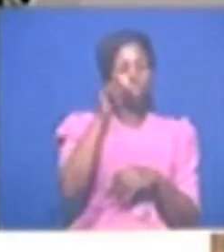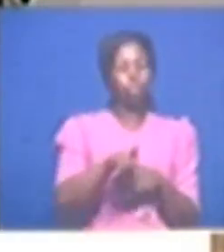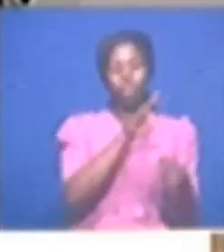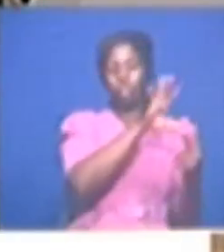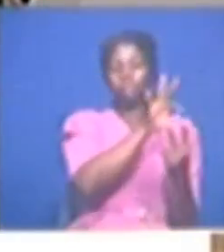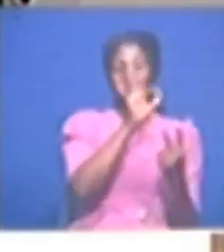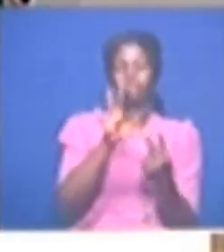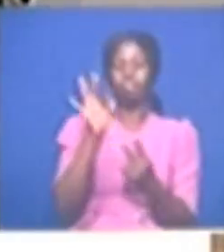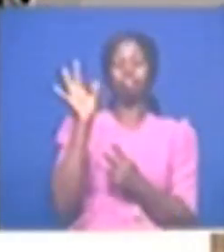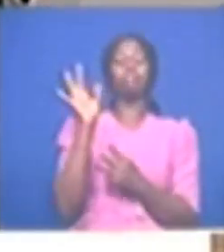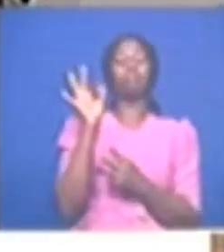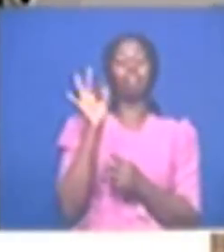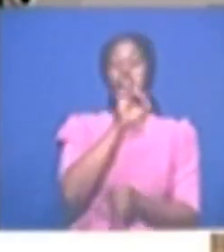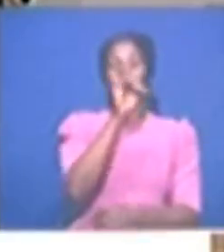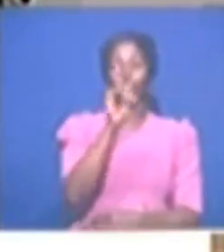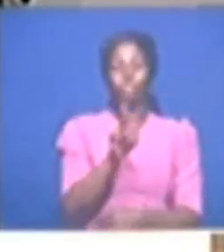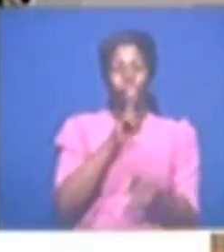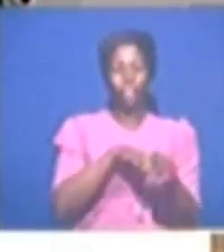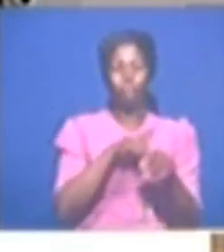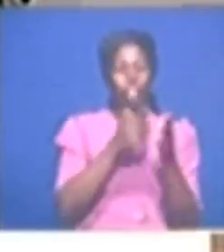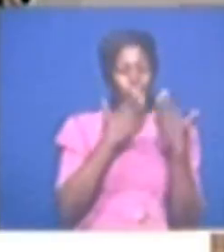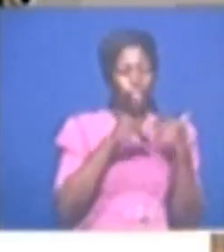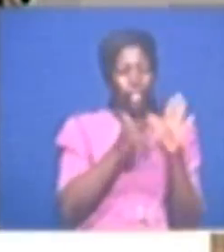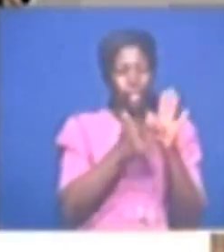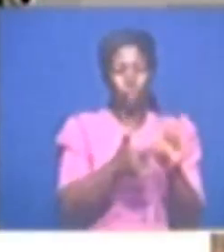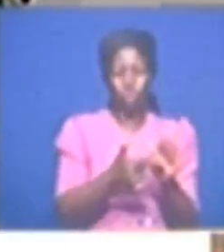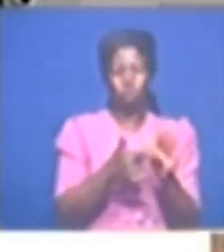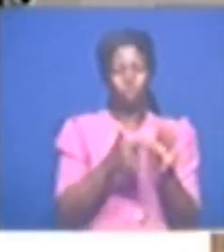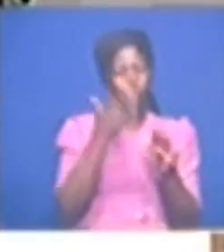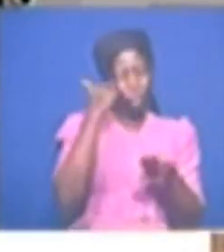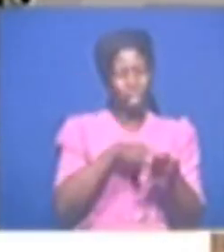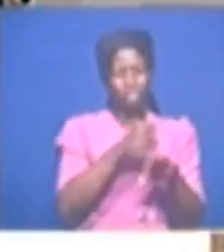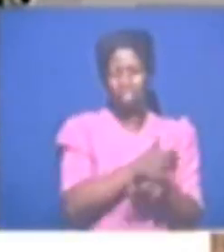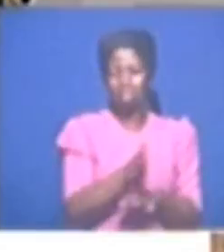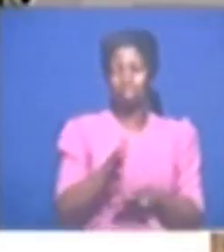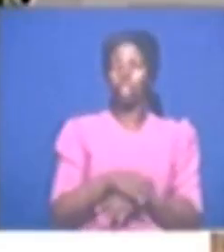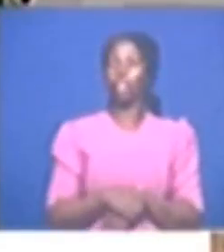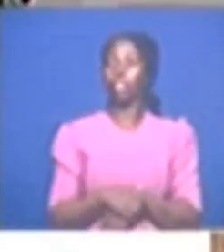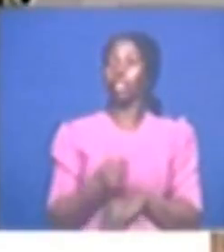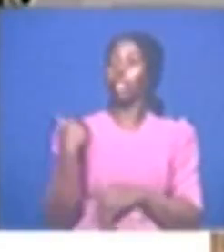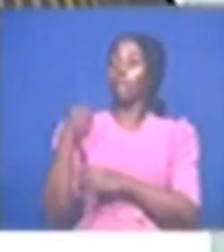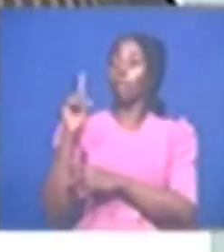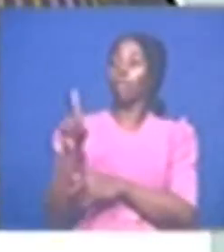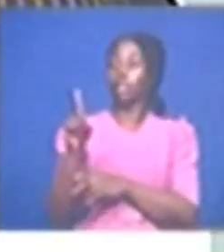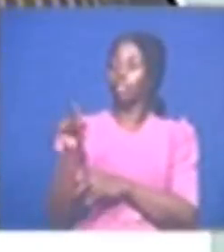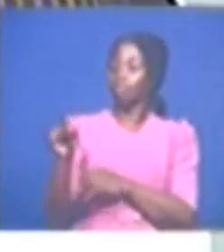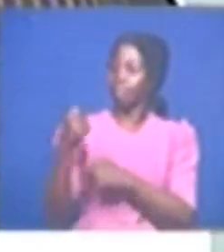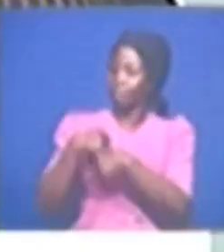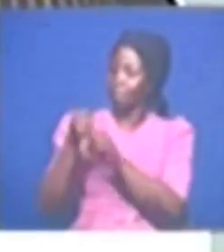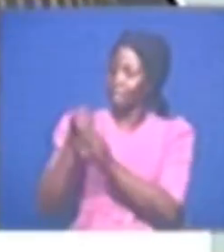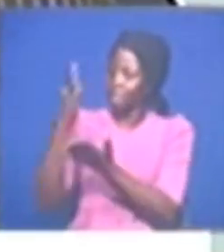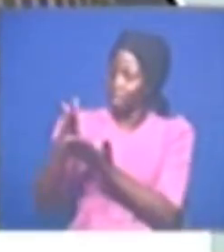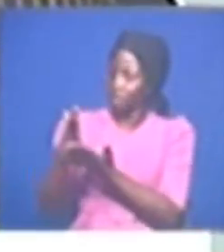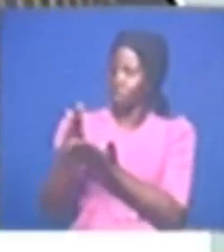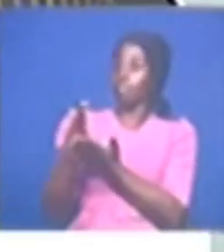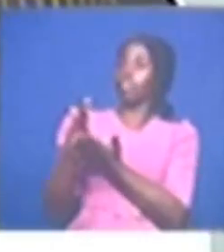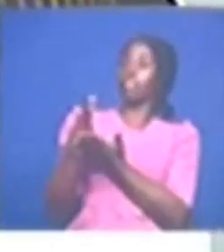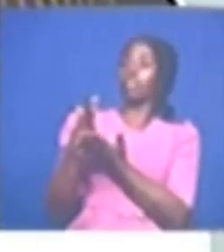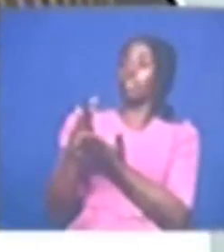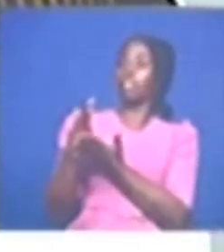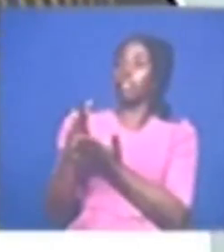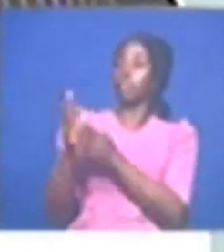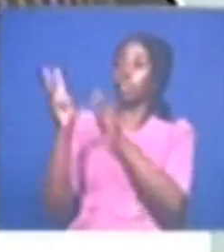as we wind up the show, because we've run out of time? One is actualization of the Climate Change Directorate,